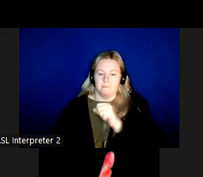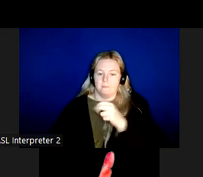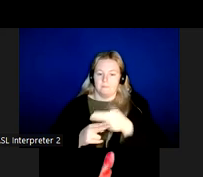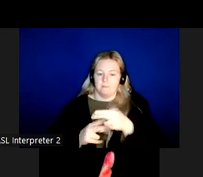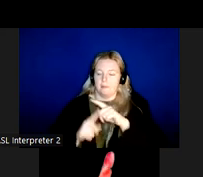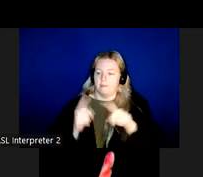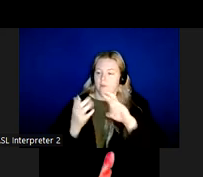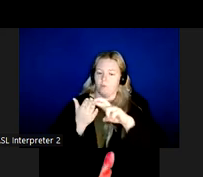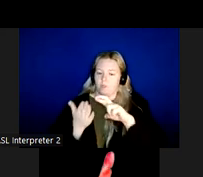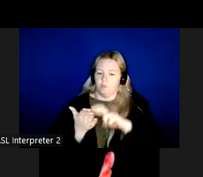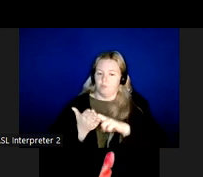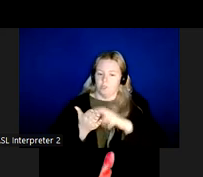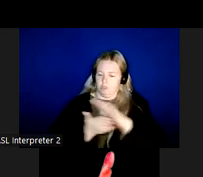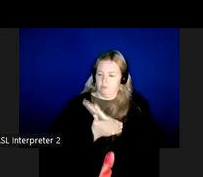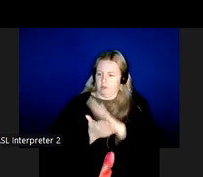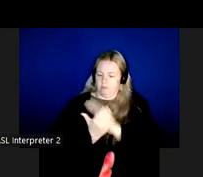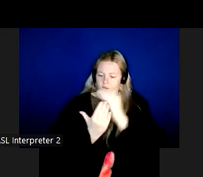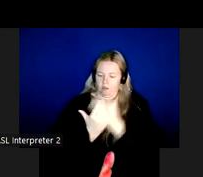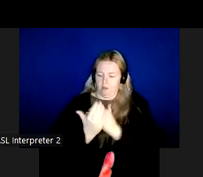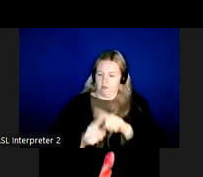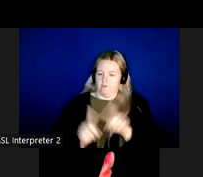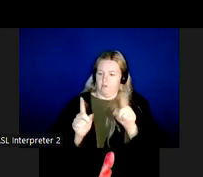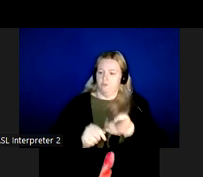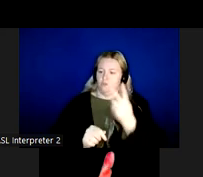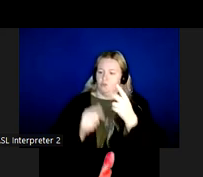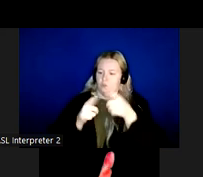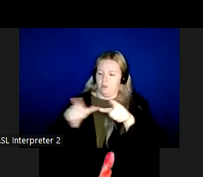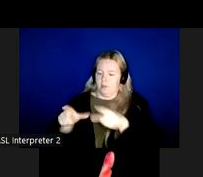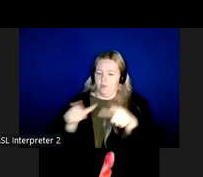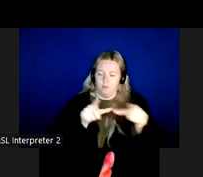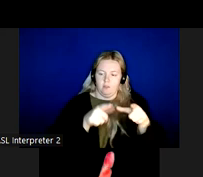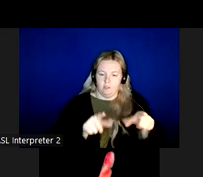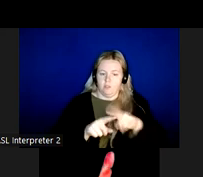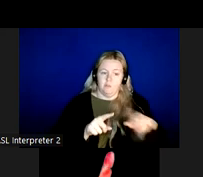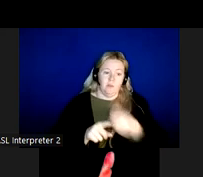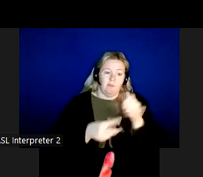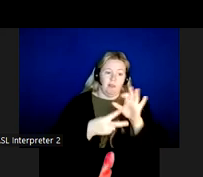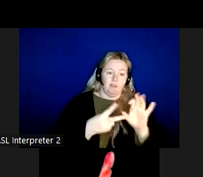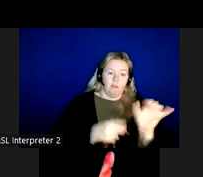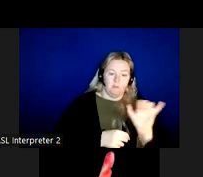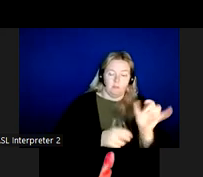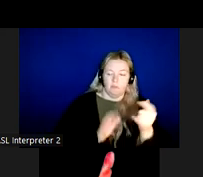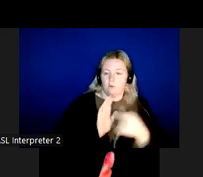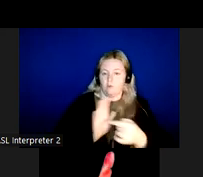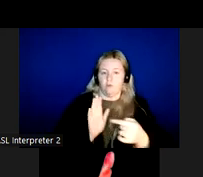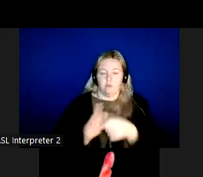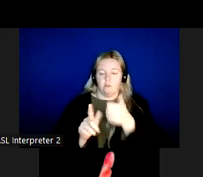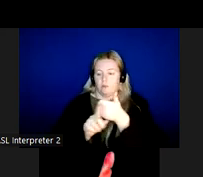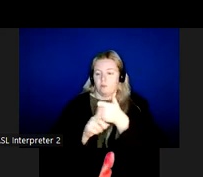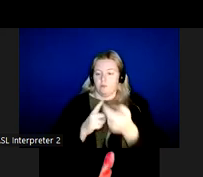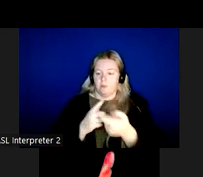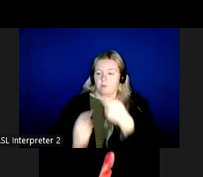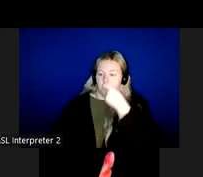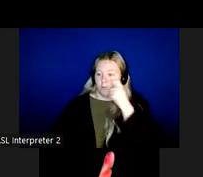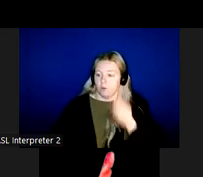have the English, but we also have different languages on the sheet as well. So if, for example, you know, you're coming from Ukraine,